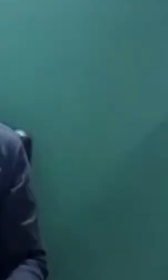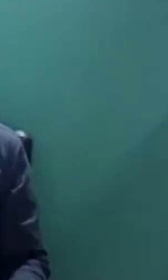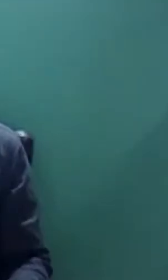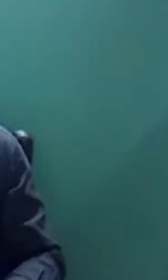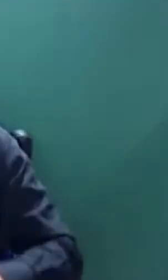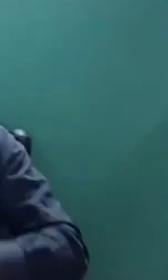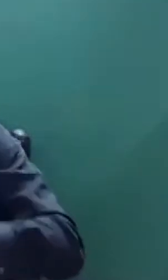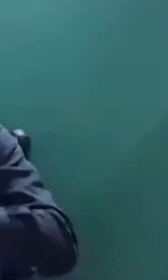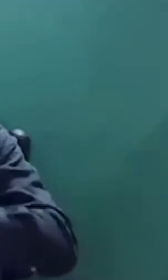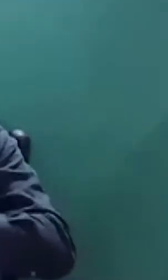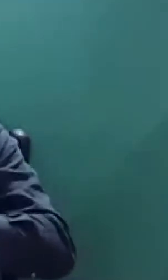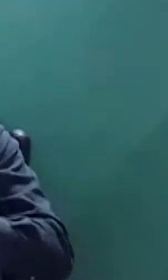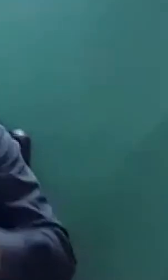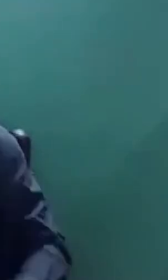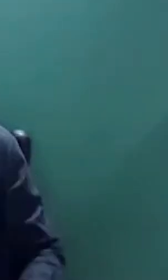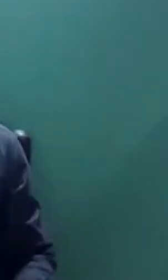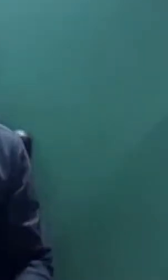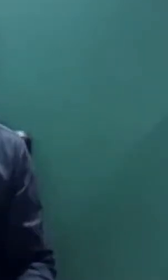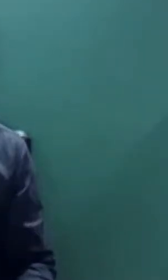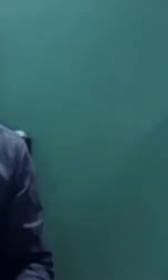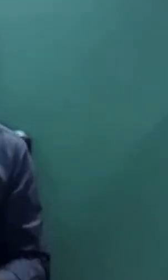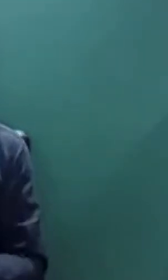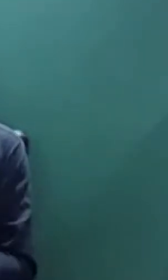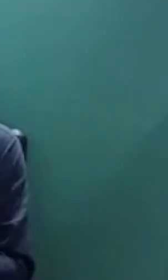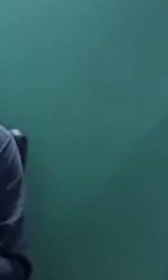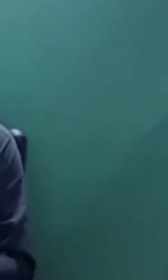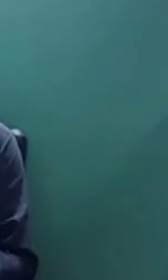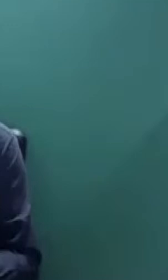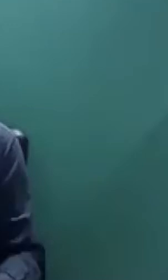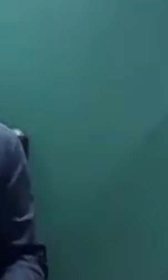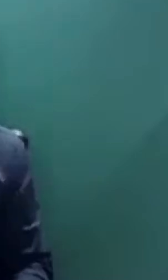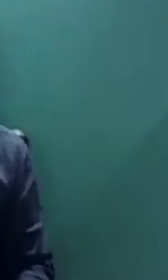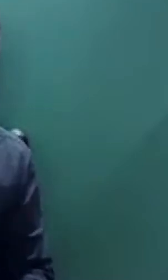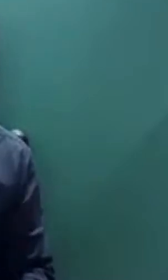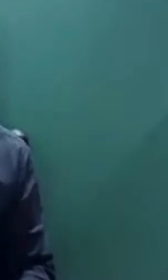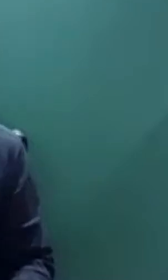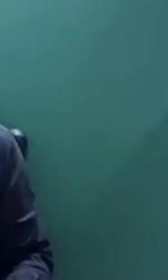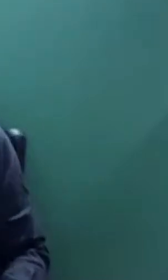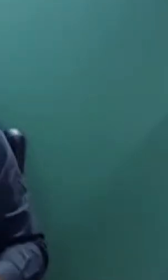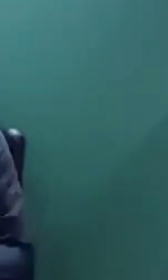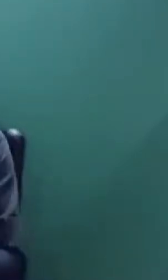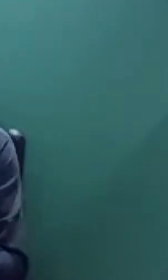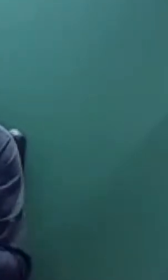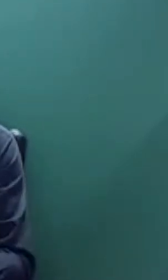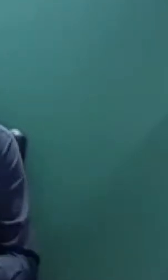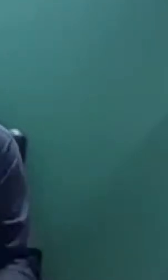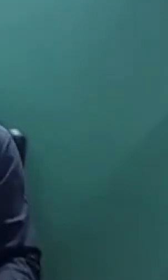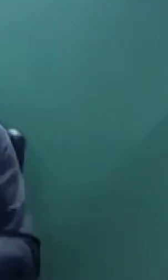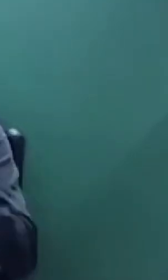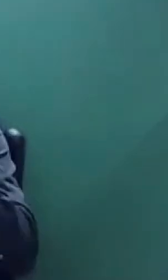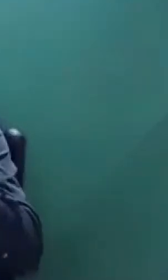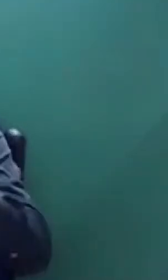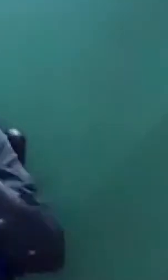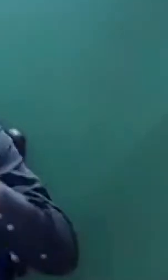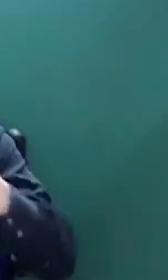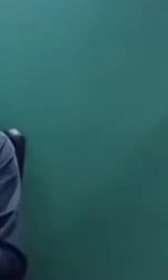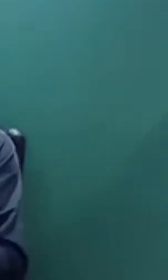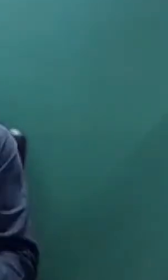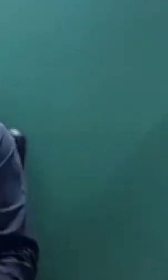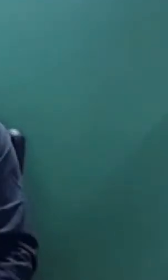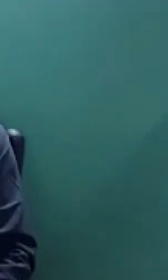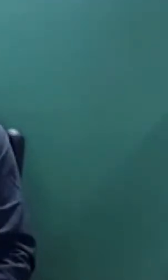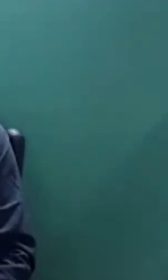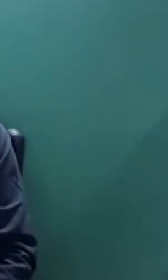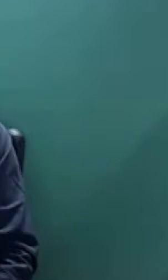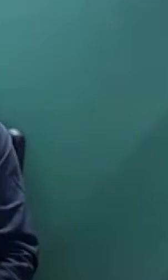globe icon on the bottom of the screen and choose your preferred language. Thank you again for your participation.